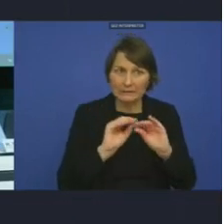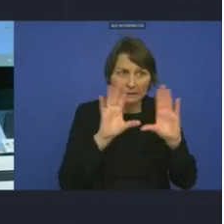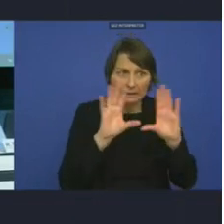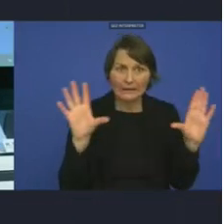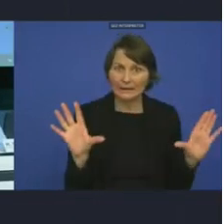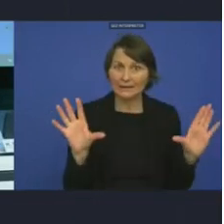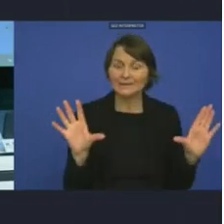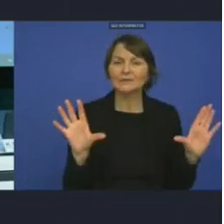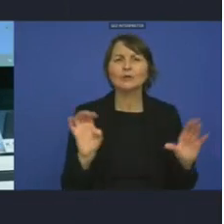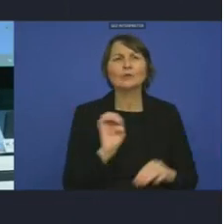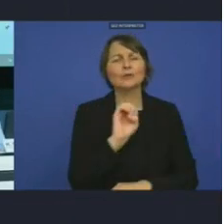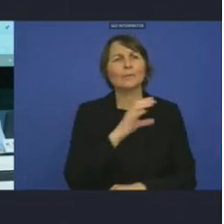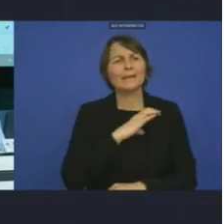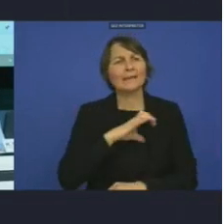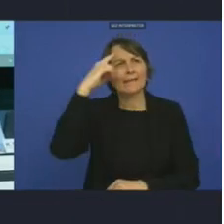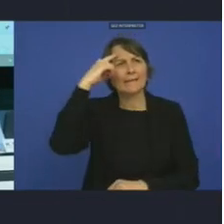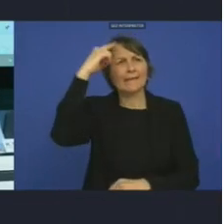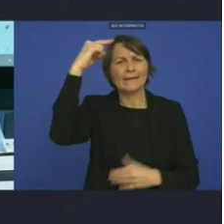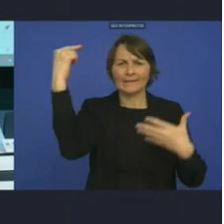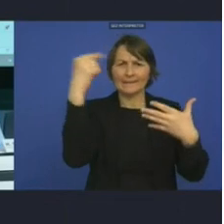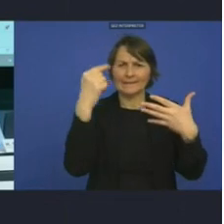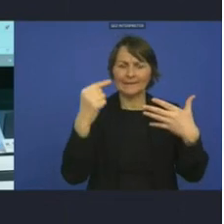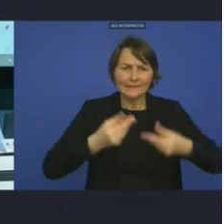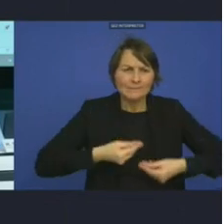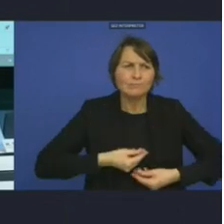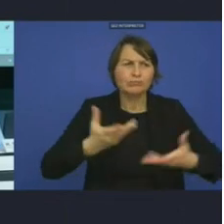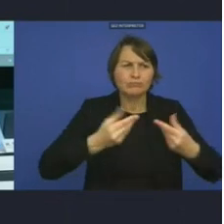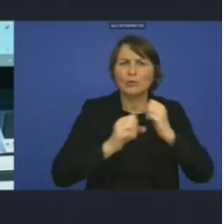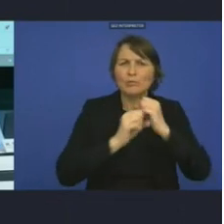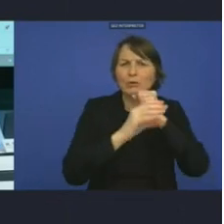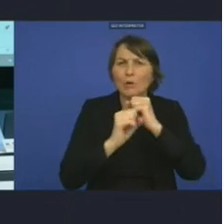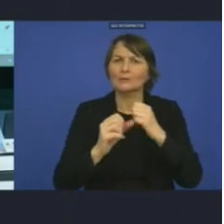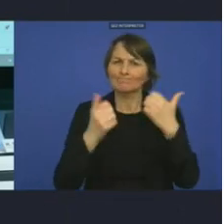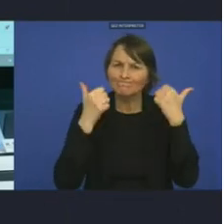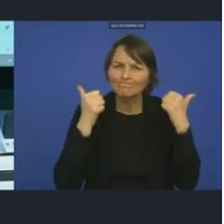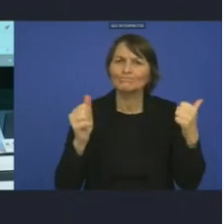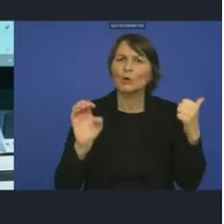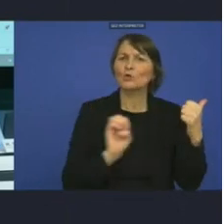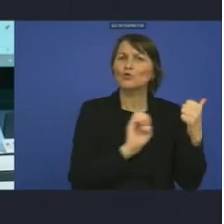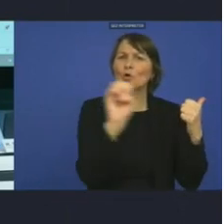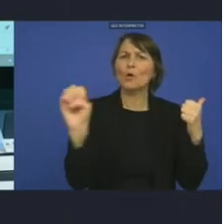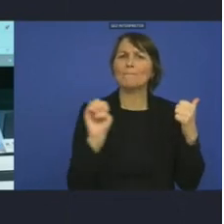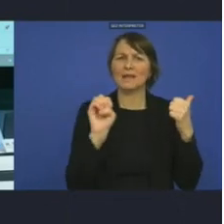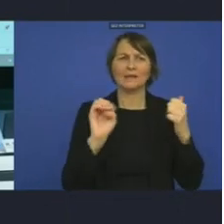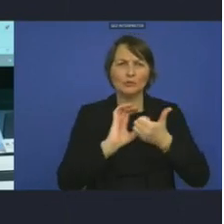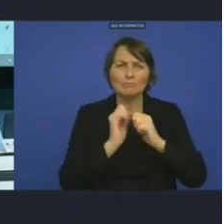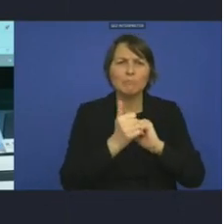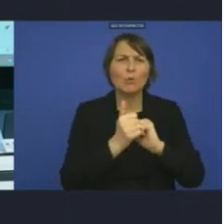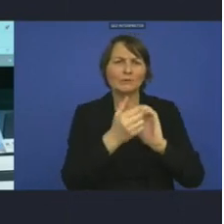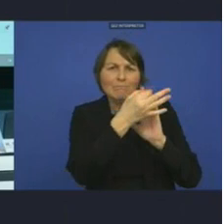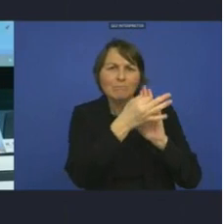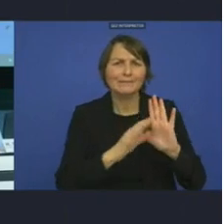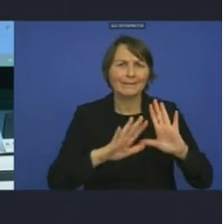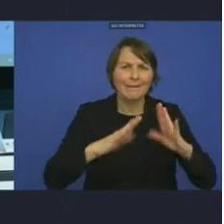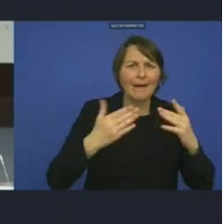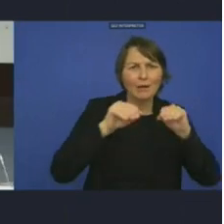to promote a European dimension in sport and European sport policy. Now, I